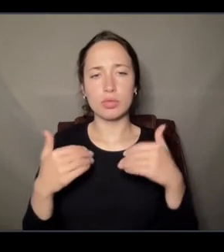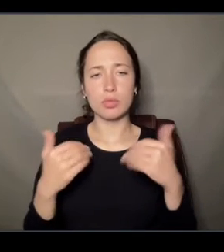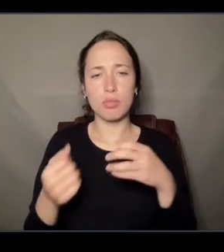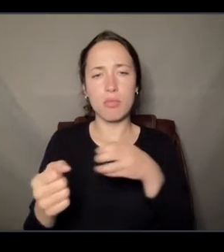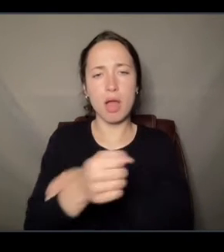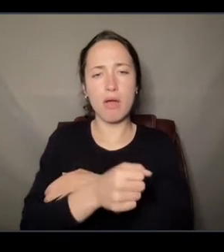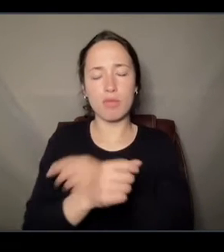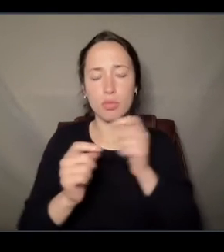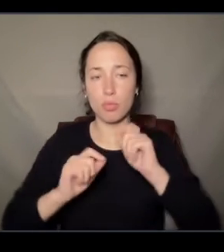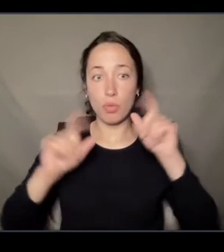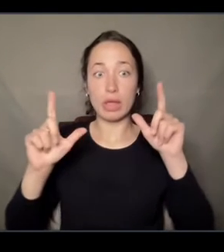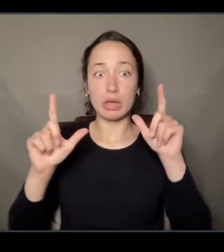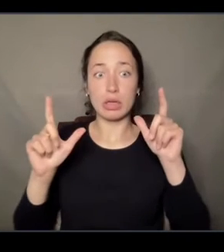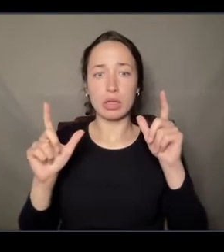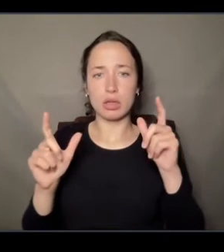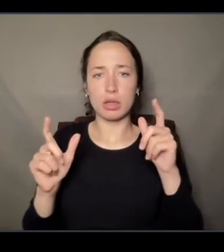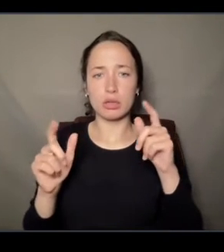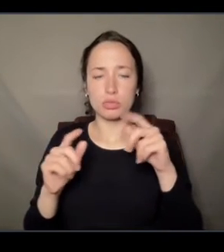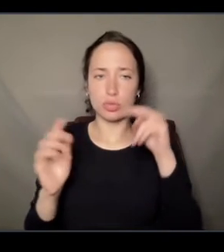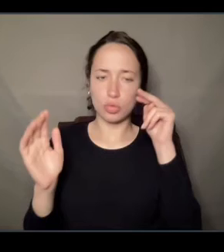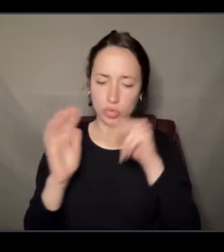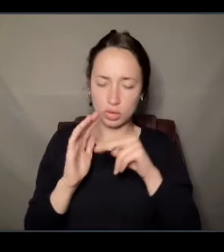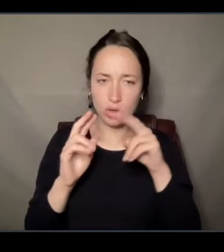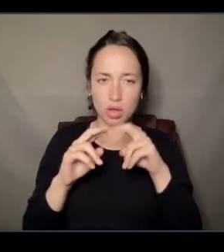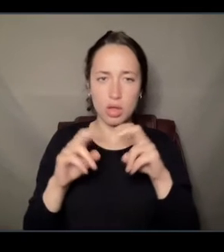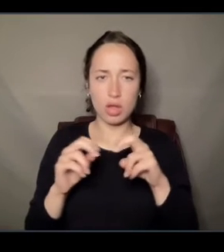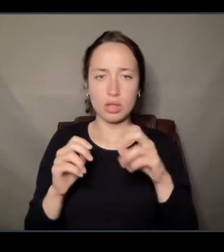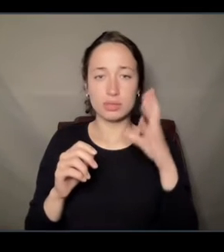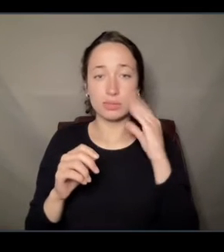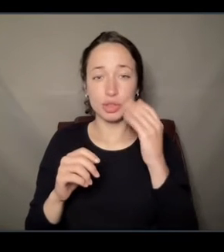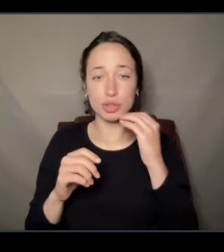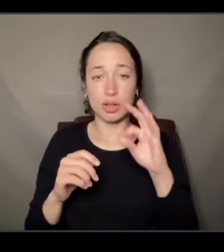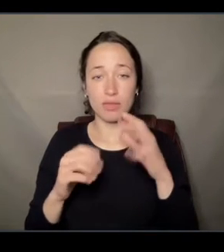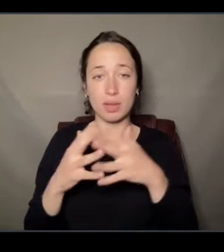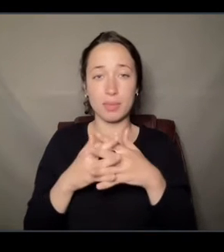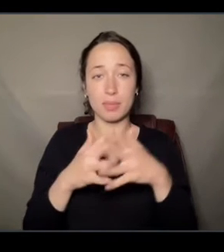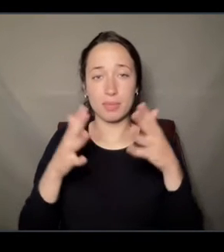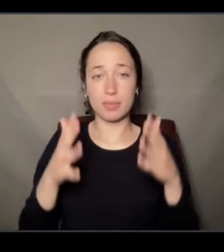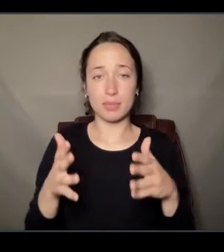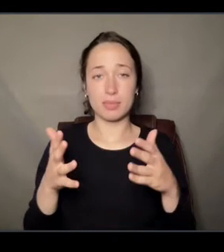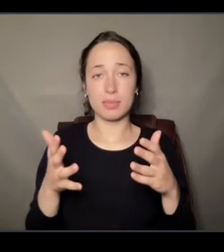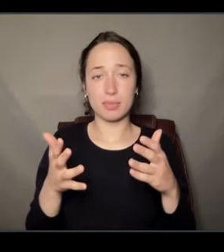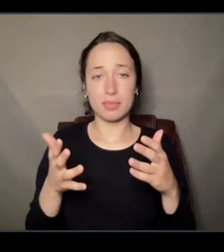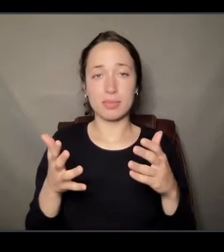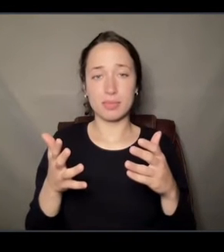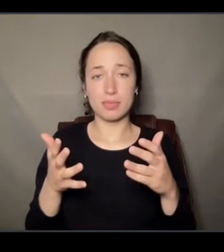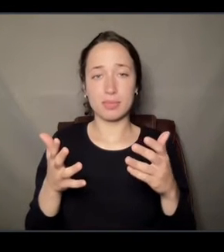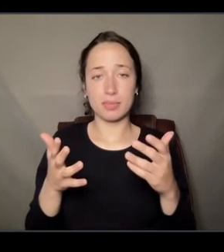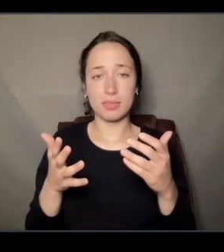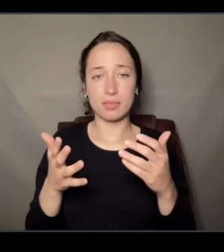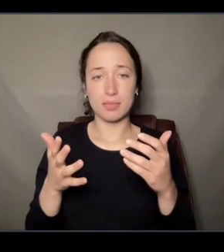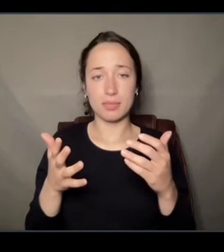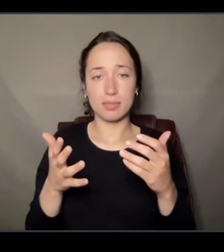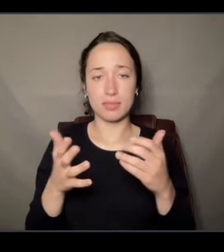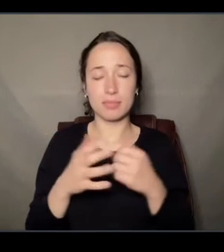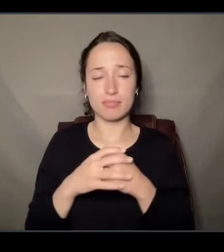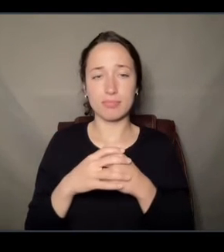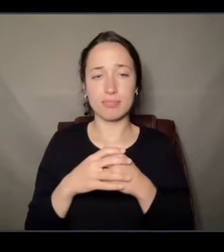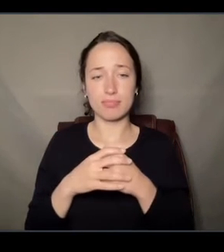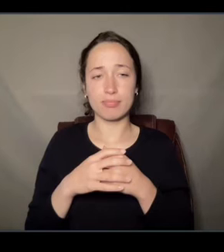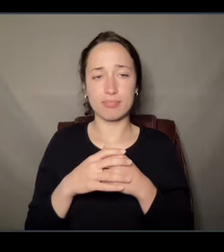long. This is such a powerful awakening to look deeper into the experience of an